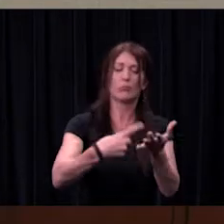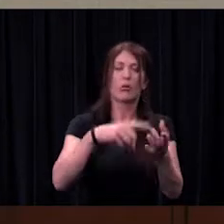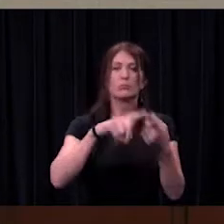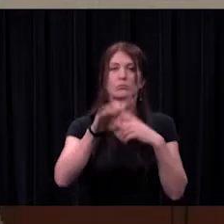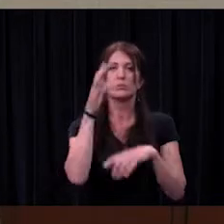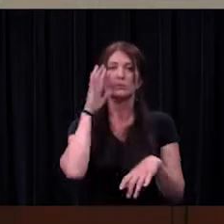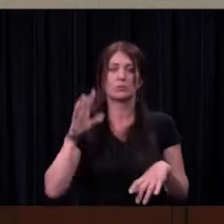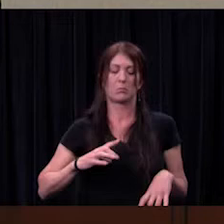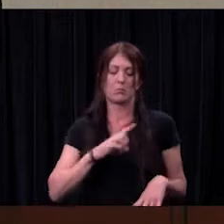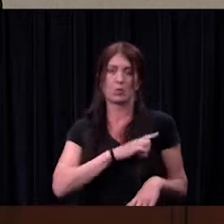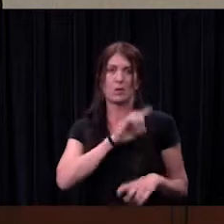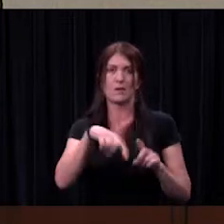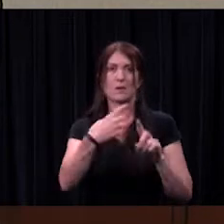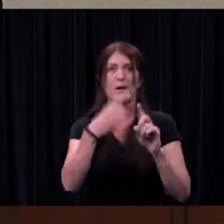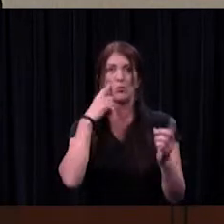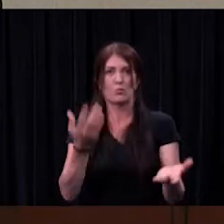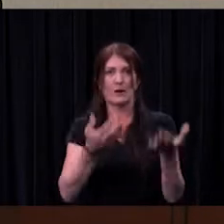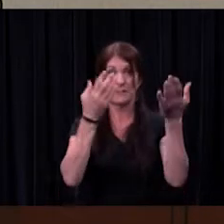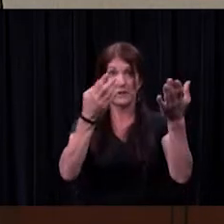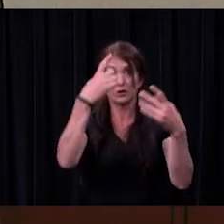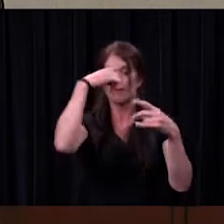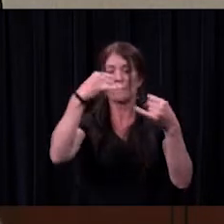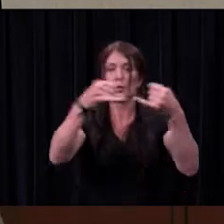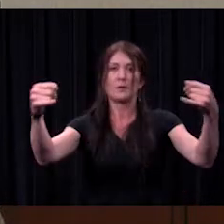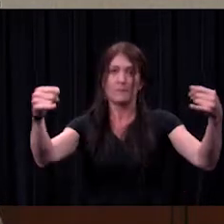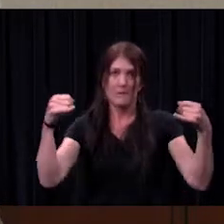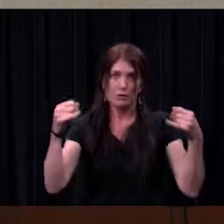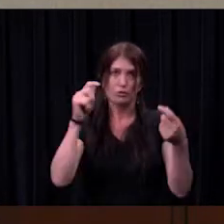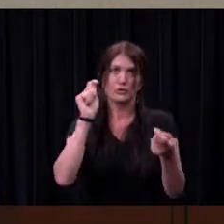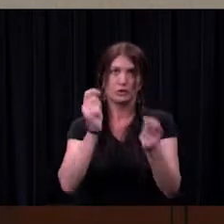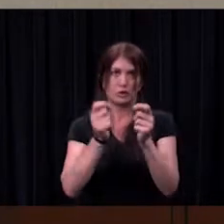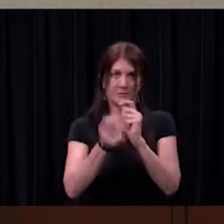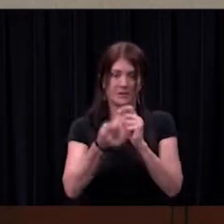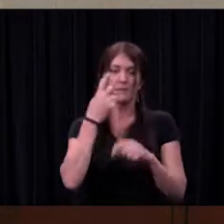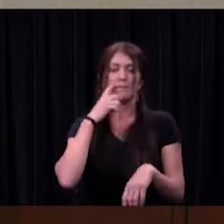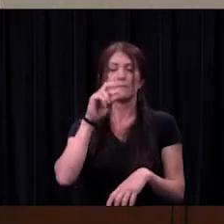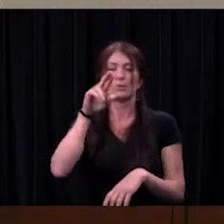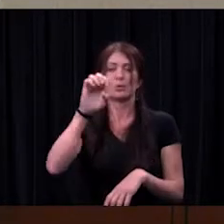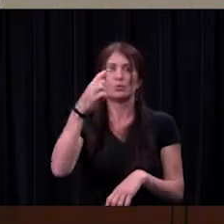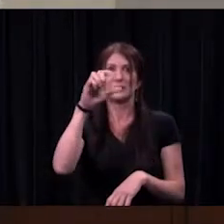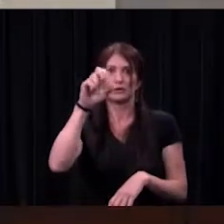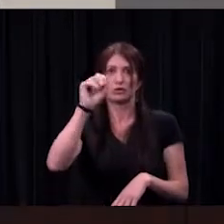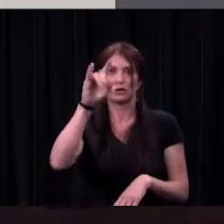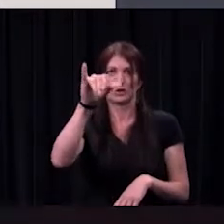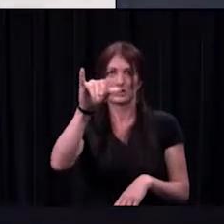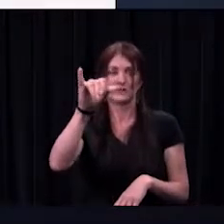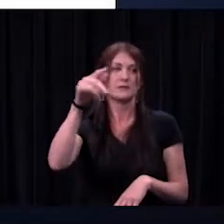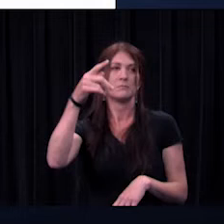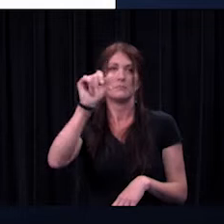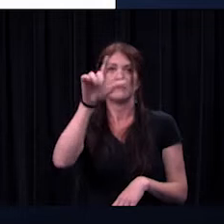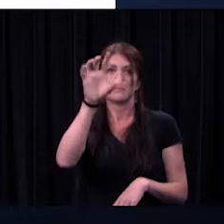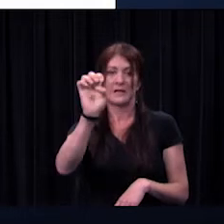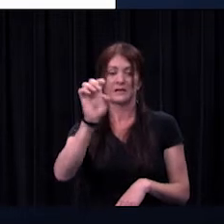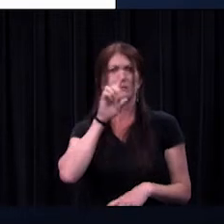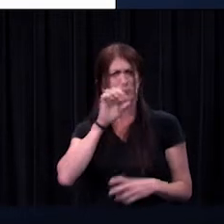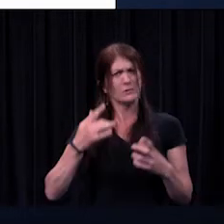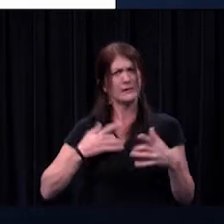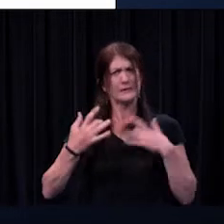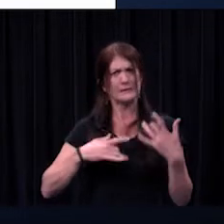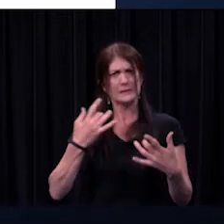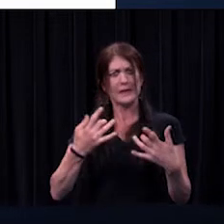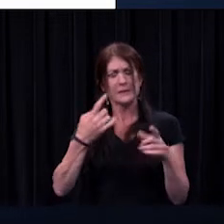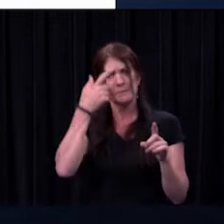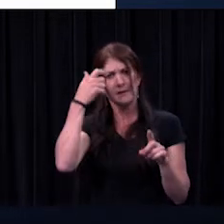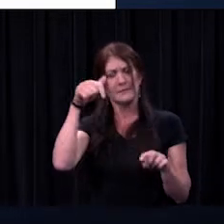a recommendation on a boundary adjustment for Regency Place. The exciting thing about this is it's a boundary discussion that